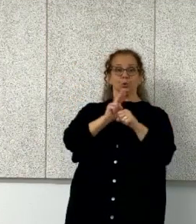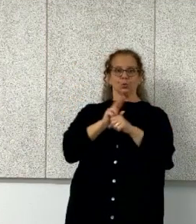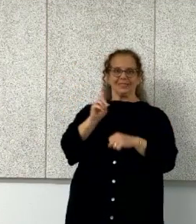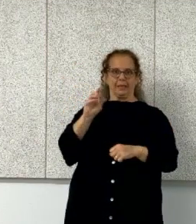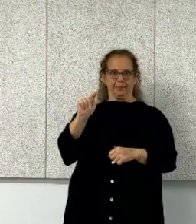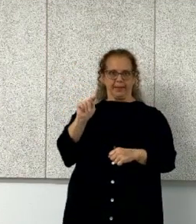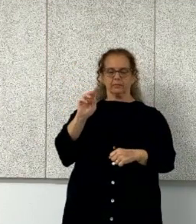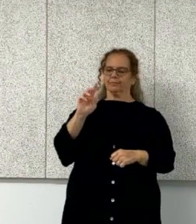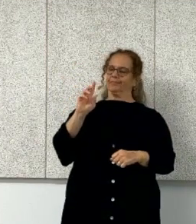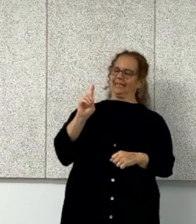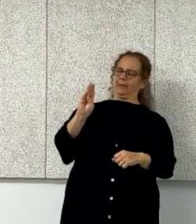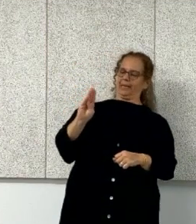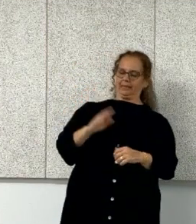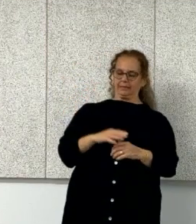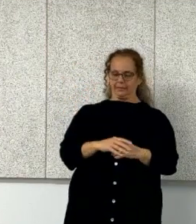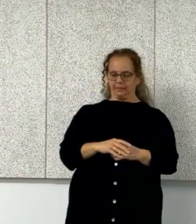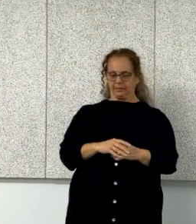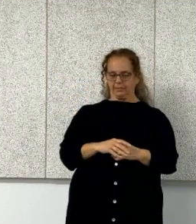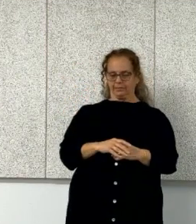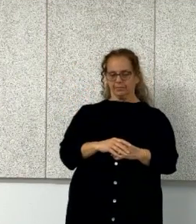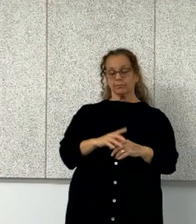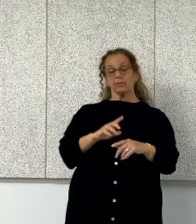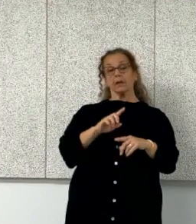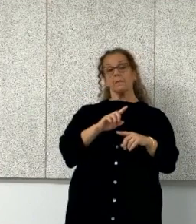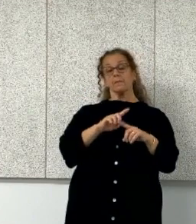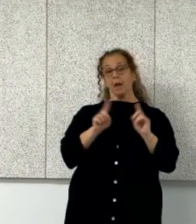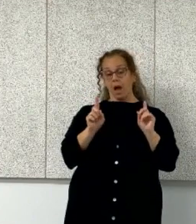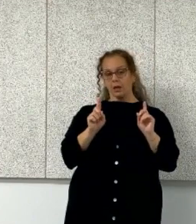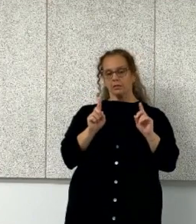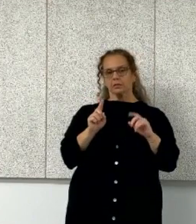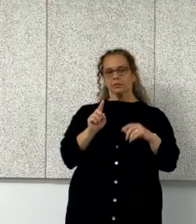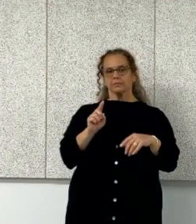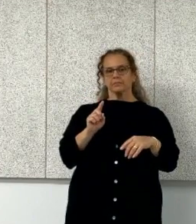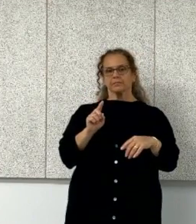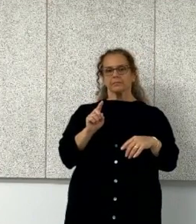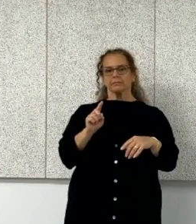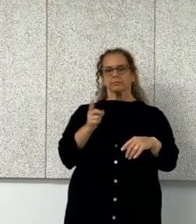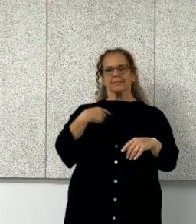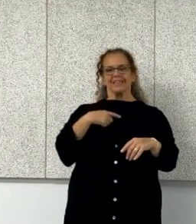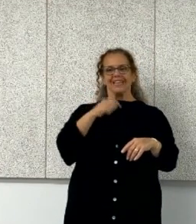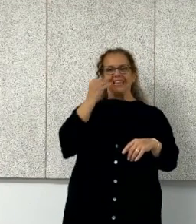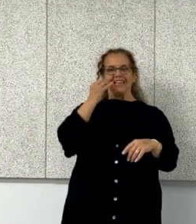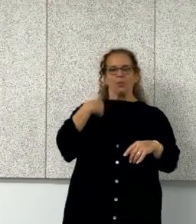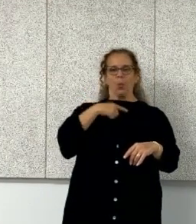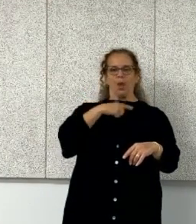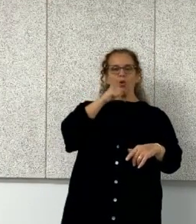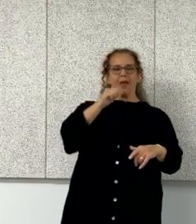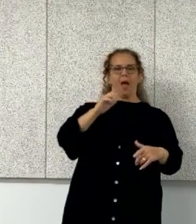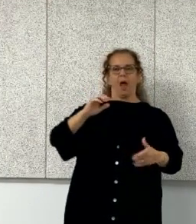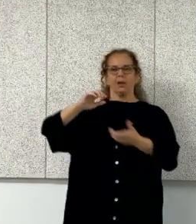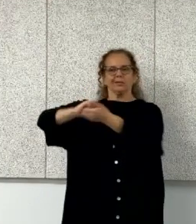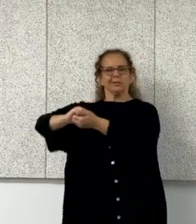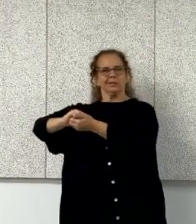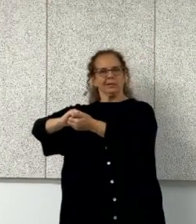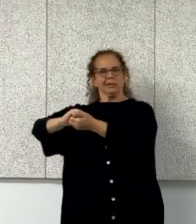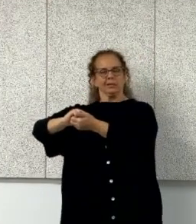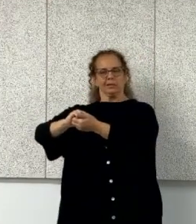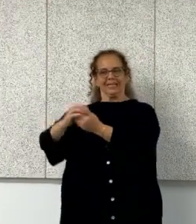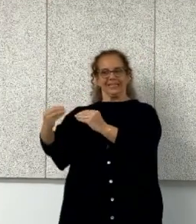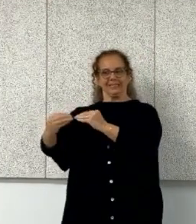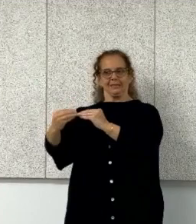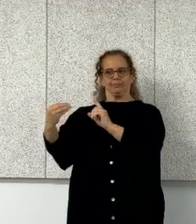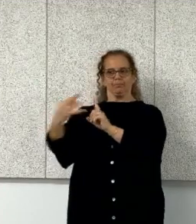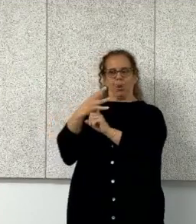things. But if we're asking the same people we've always had, and we're not forming the partnerships that are going to expose us to other people, we're not